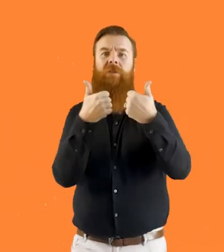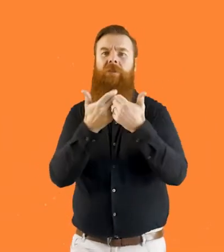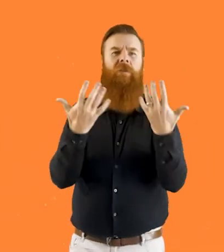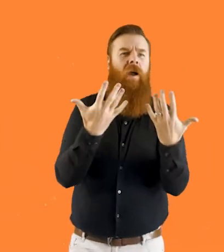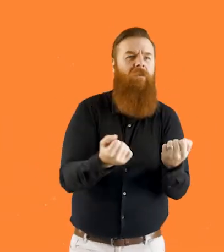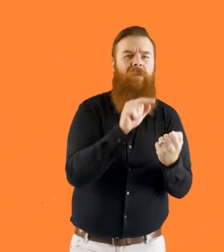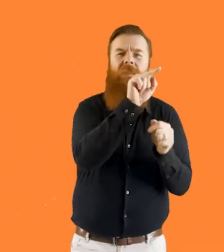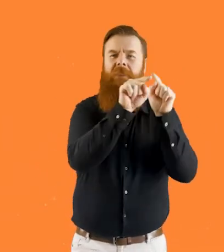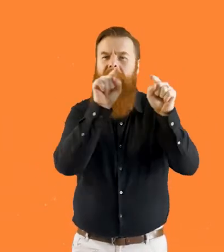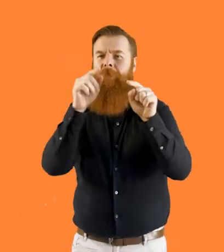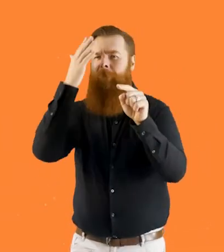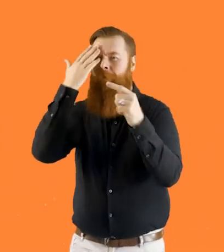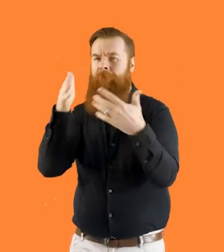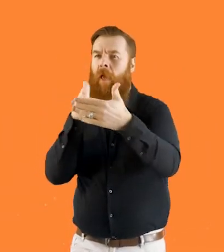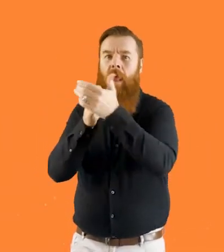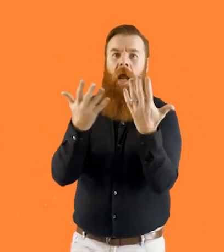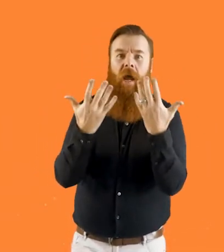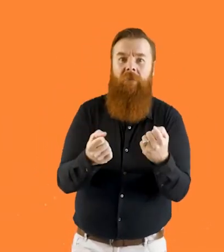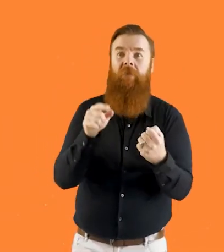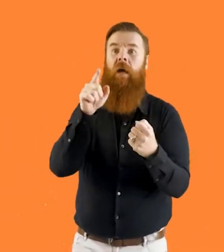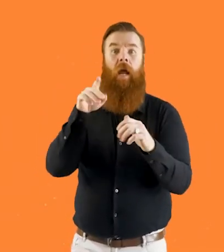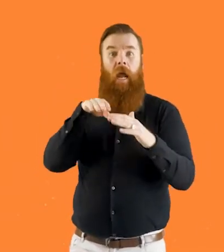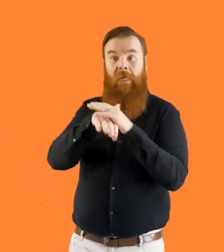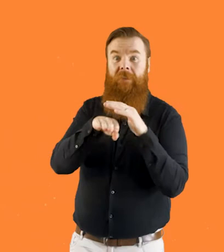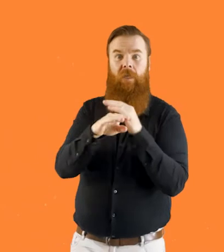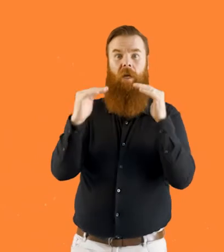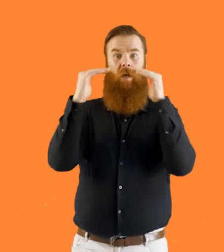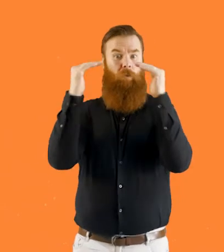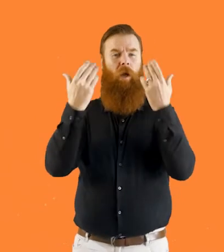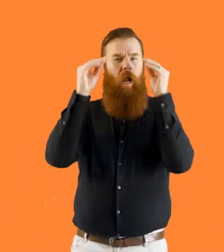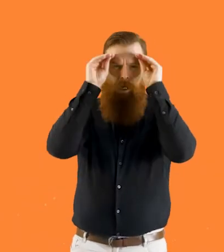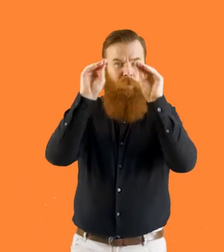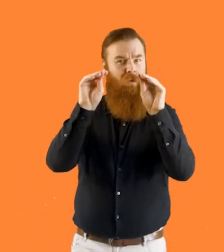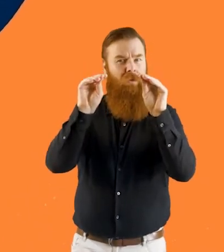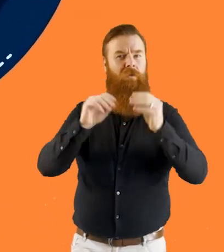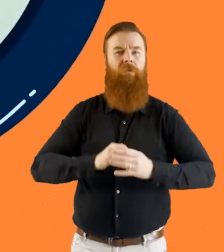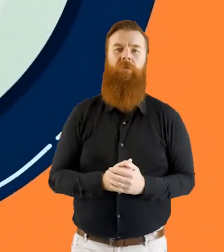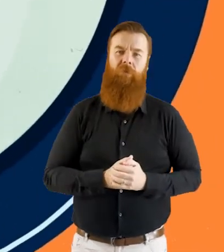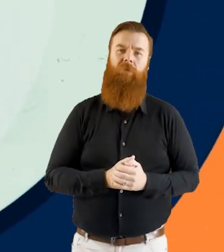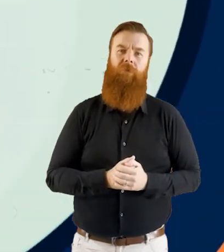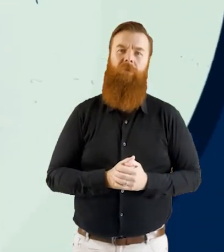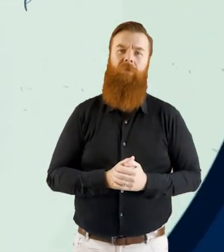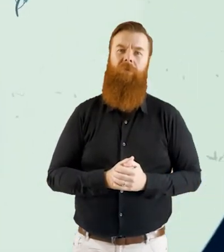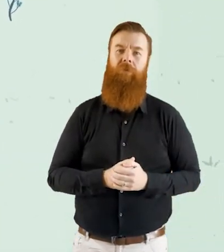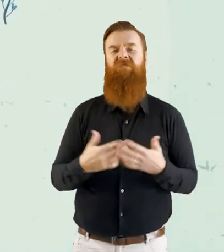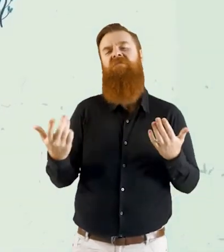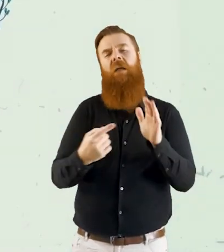and what challenges need to be addressed to improve their access to quality and equitable education.